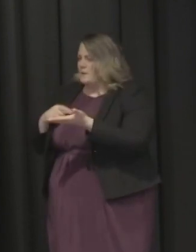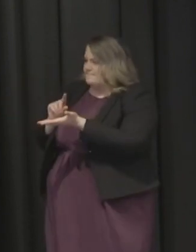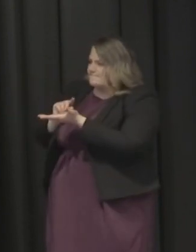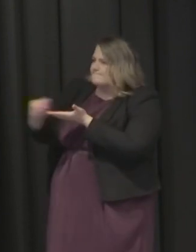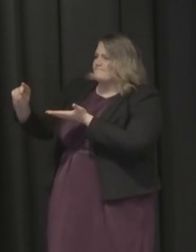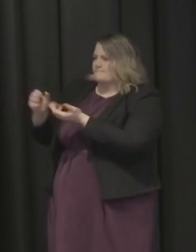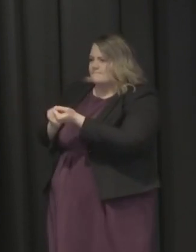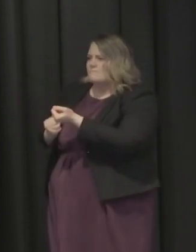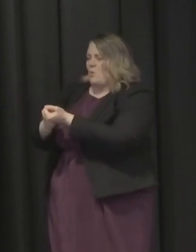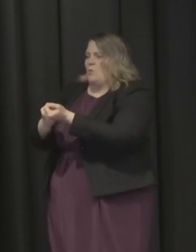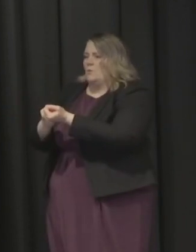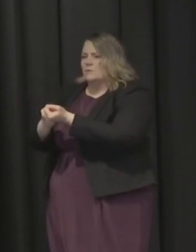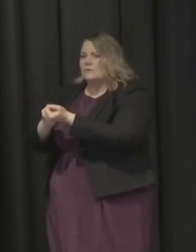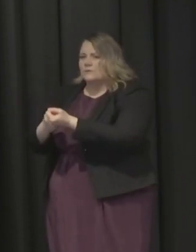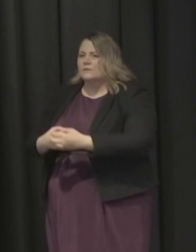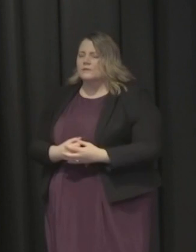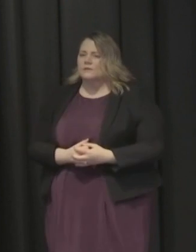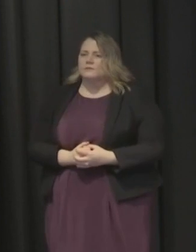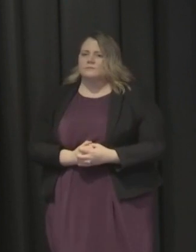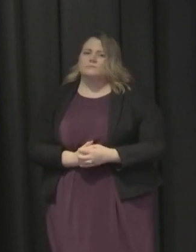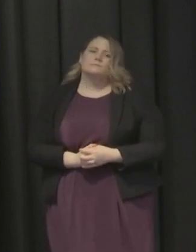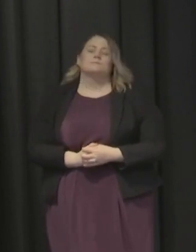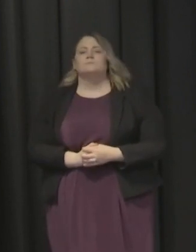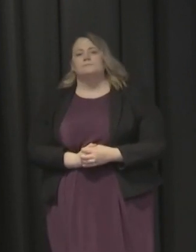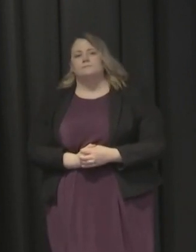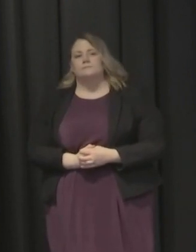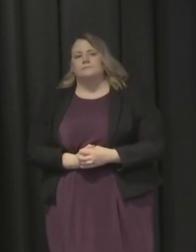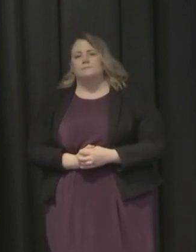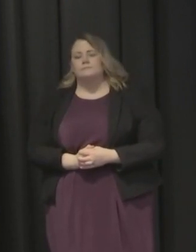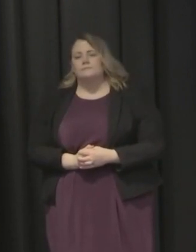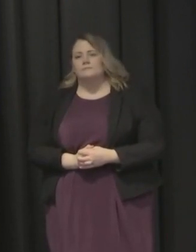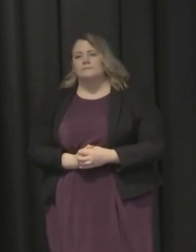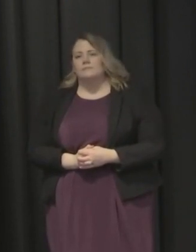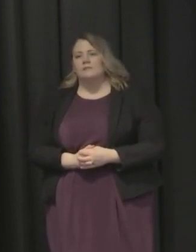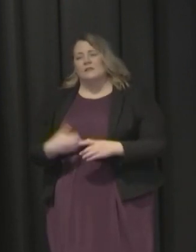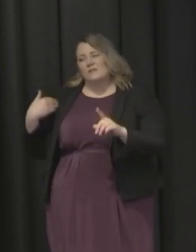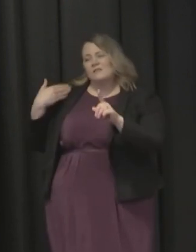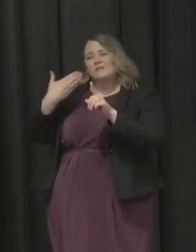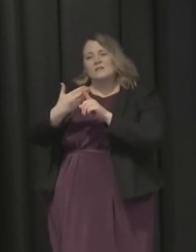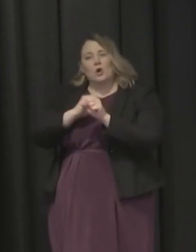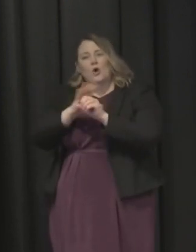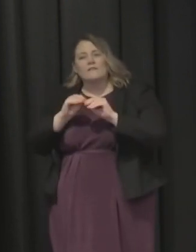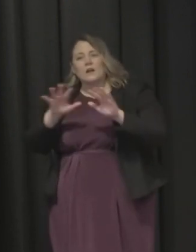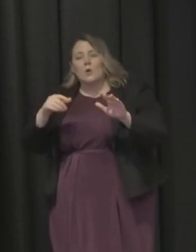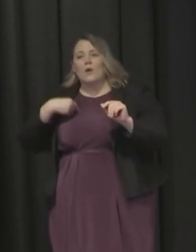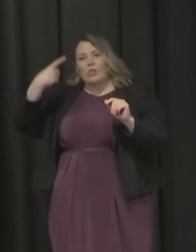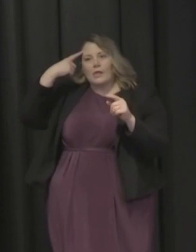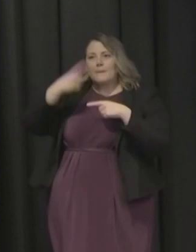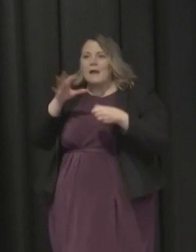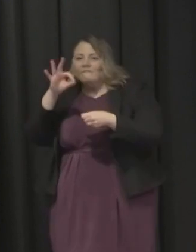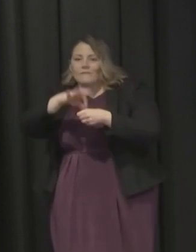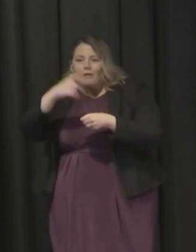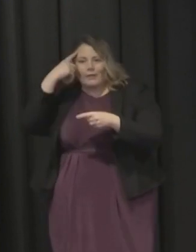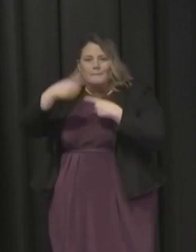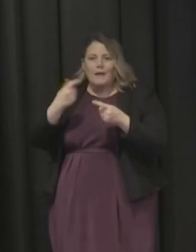Wales received $6.15 billion in COVID disaster payments compared to $2.4